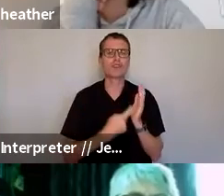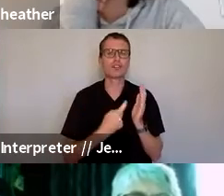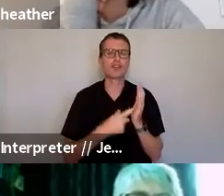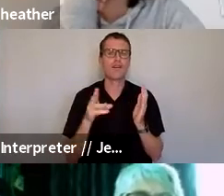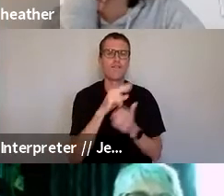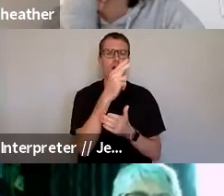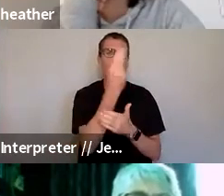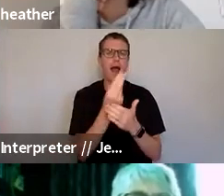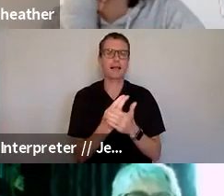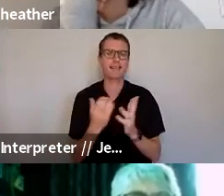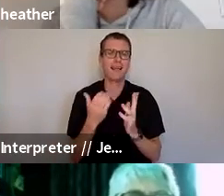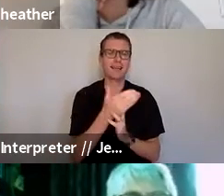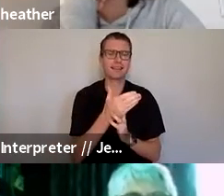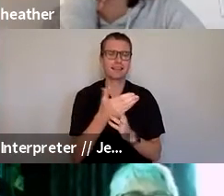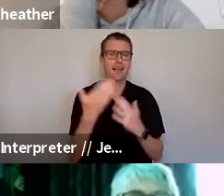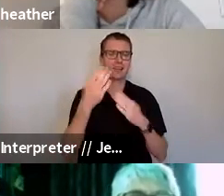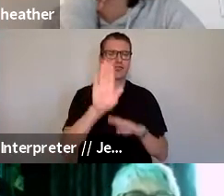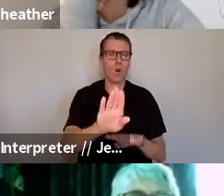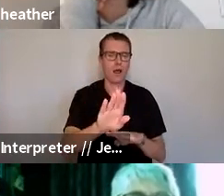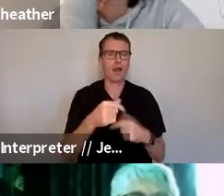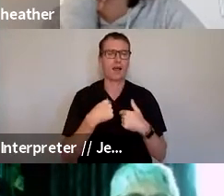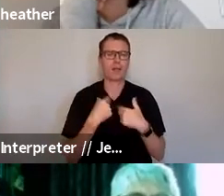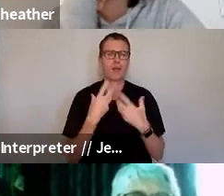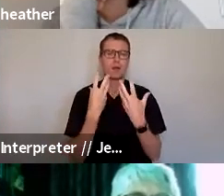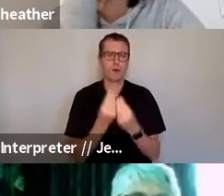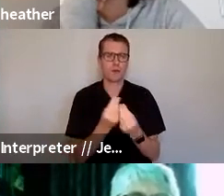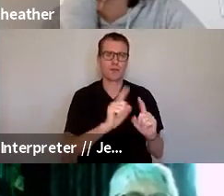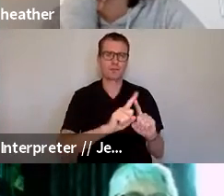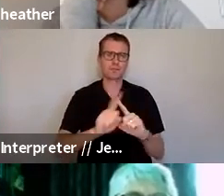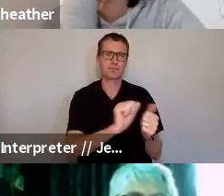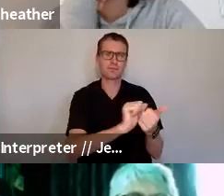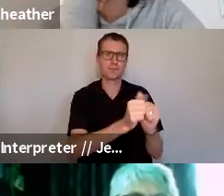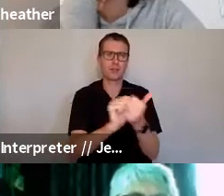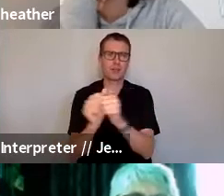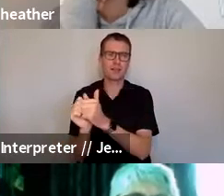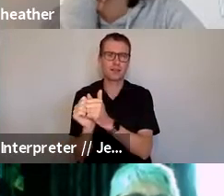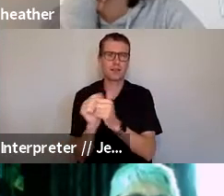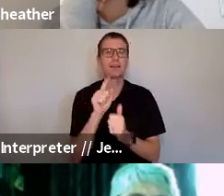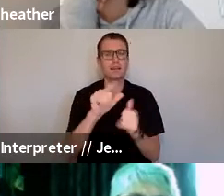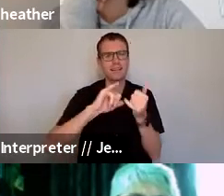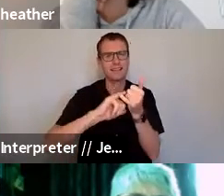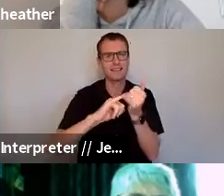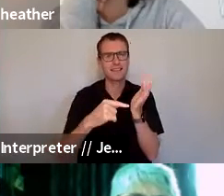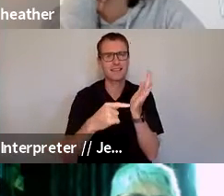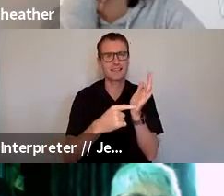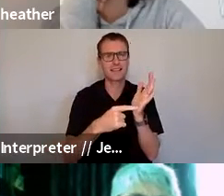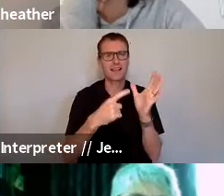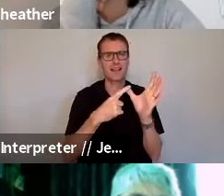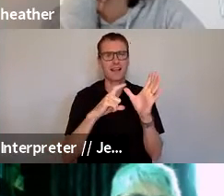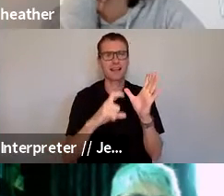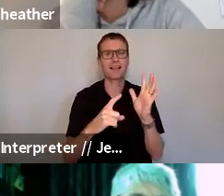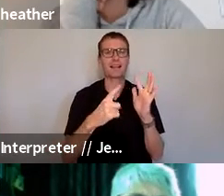with a team of colleagues, and it's great that Stace Robertson is with us today as well.